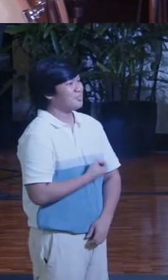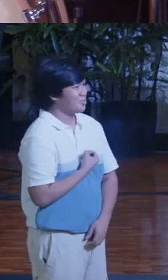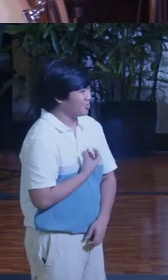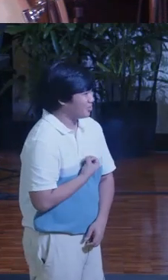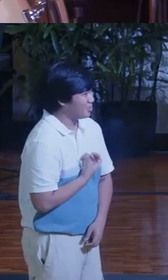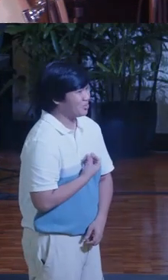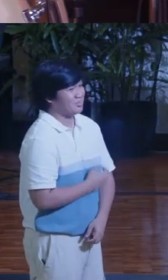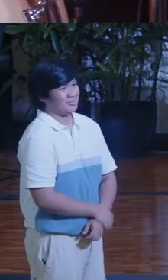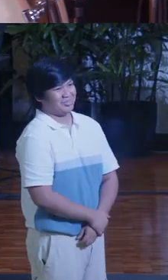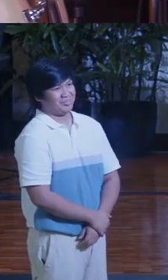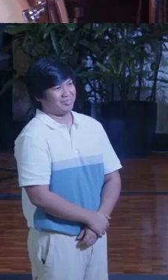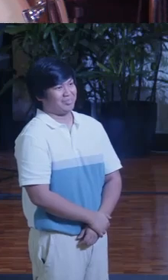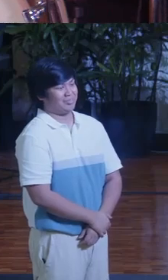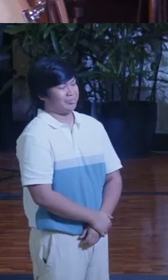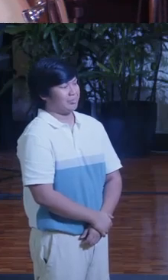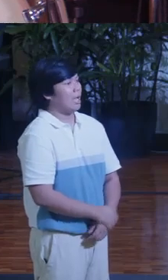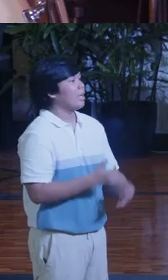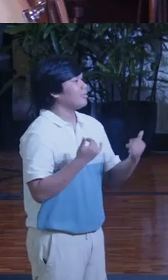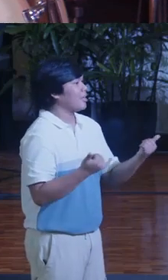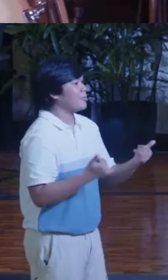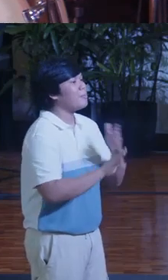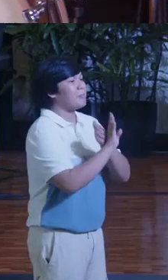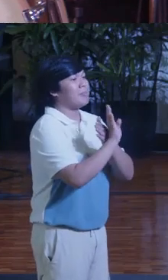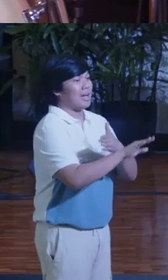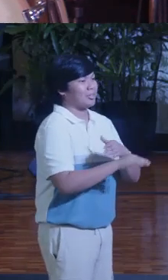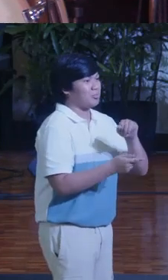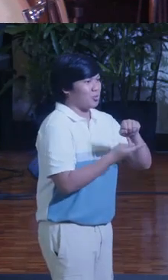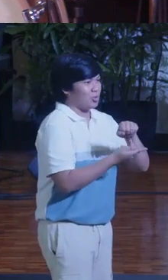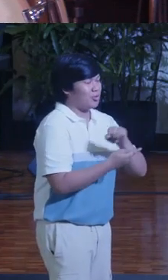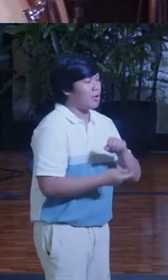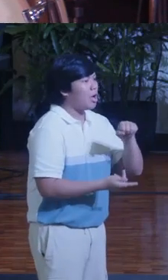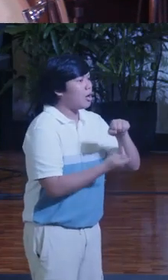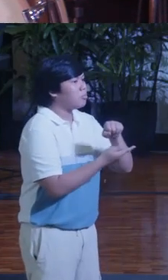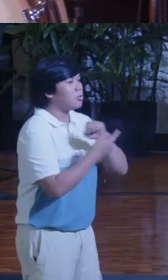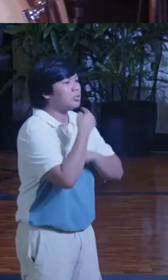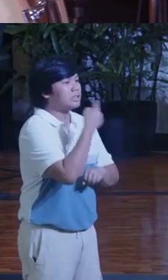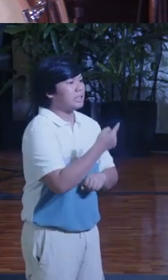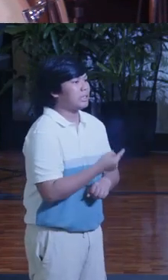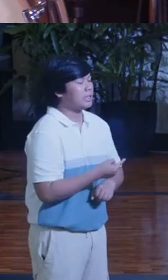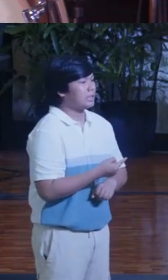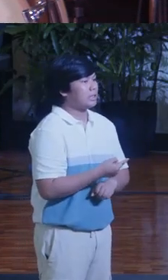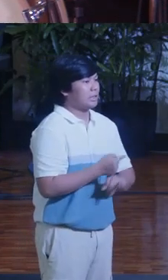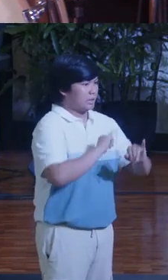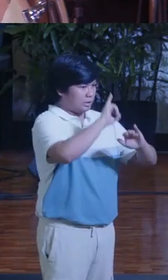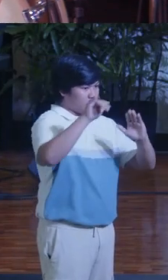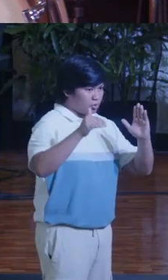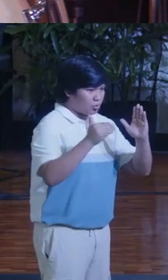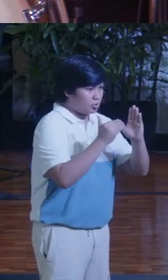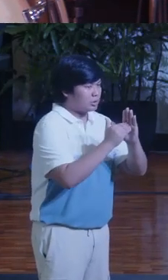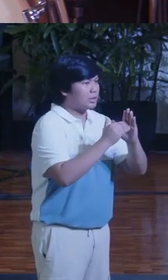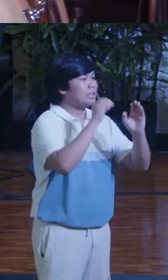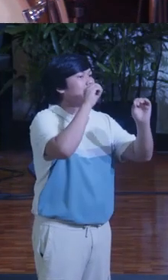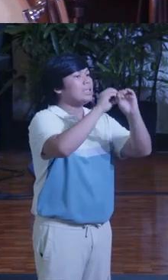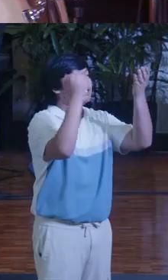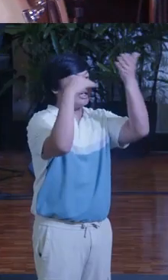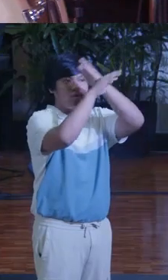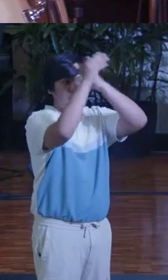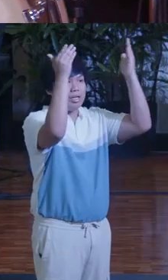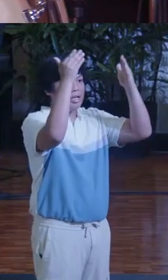the Jerusalem above is free, and she is our mother. No? The Jerusalem above is